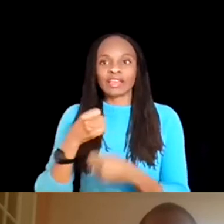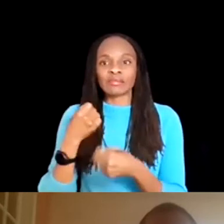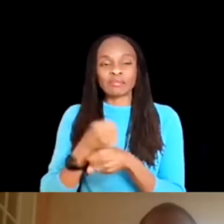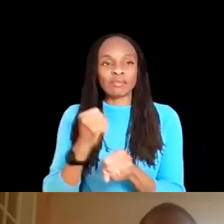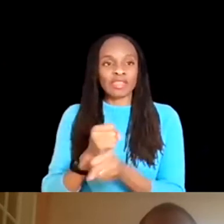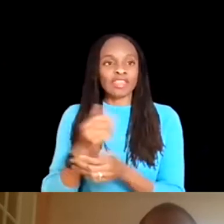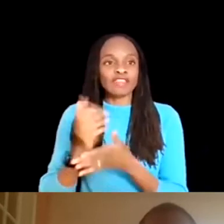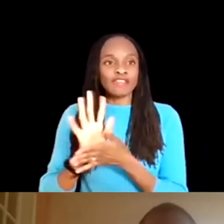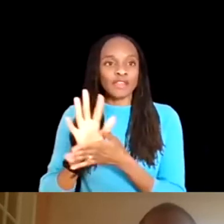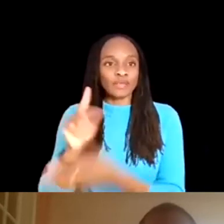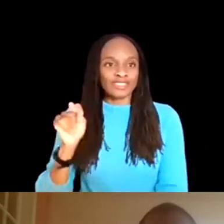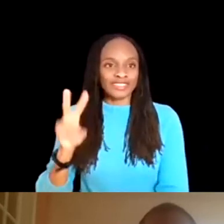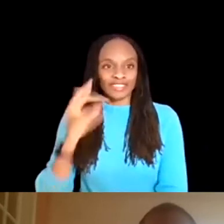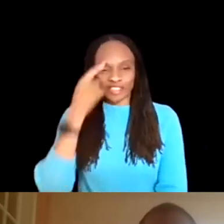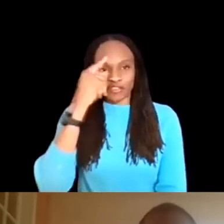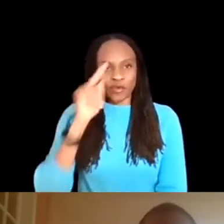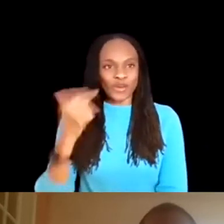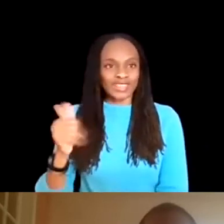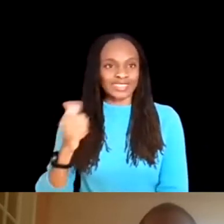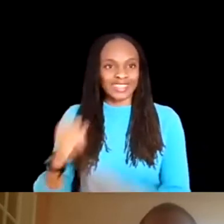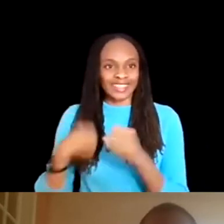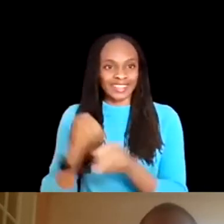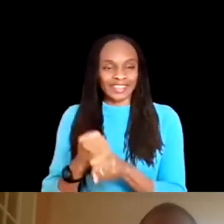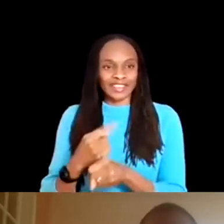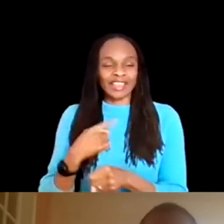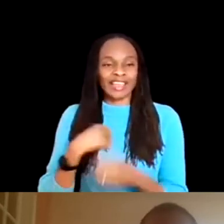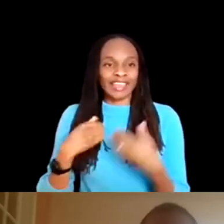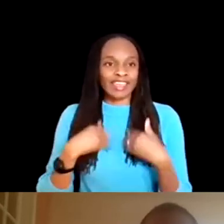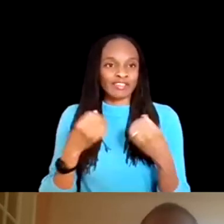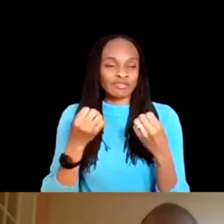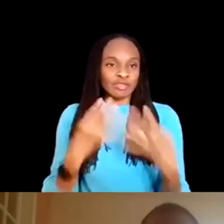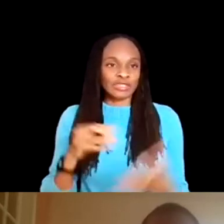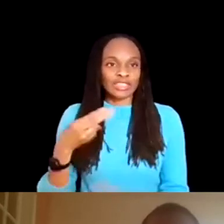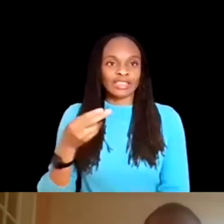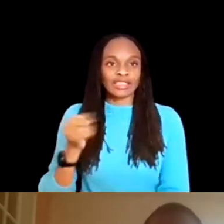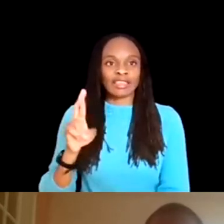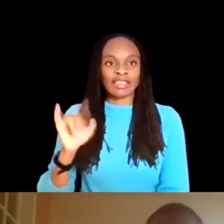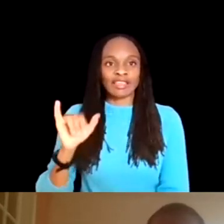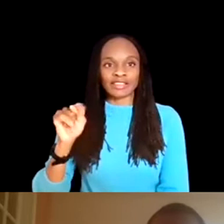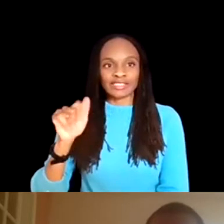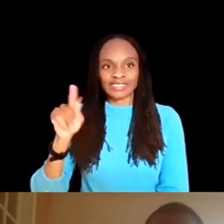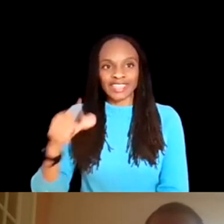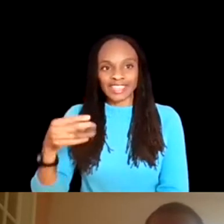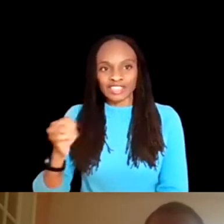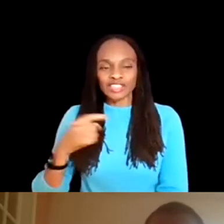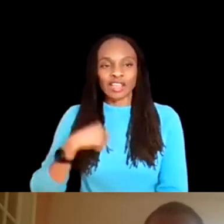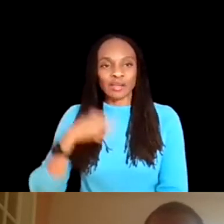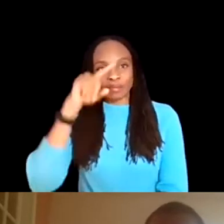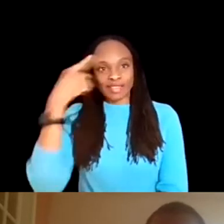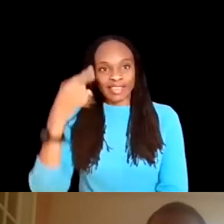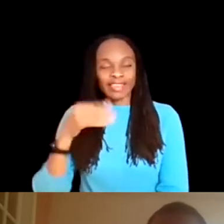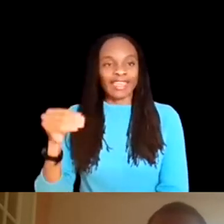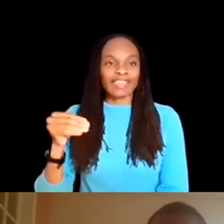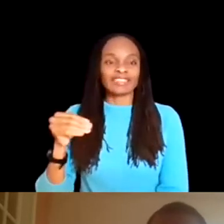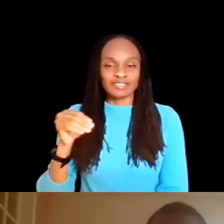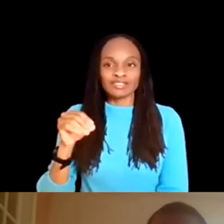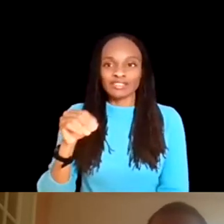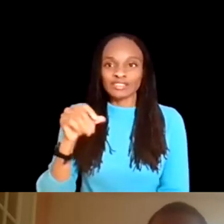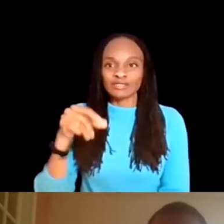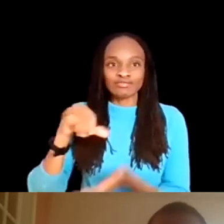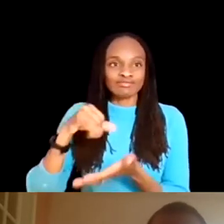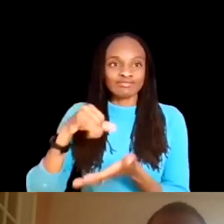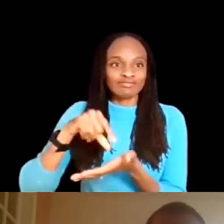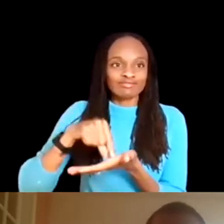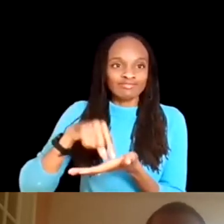years. I am a multi-heritage woman, both Black and Iraqi. I have curly brown hair down past